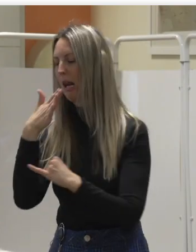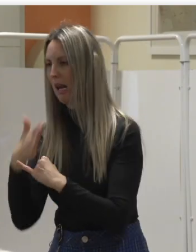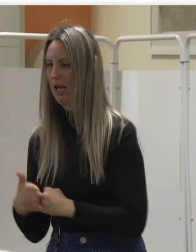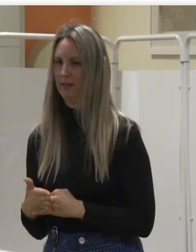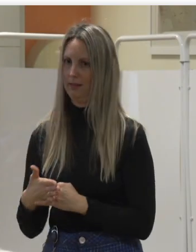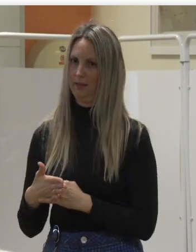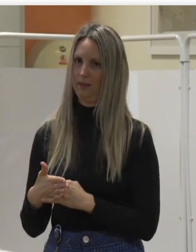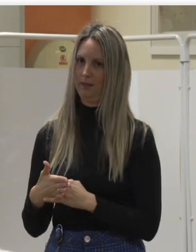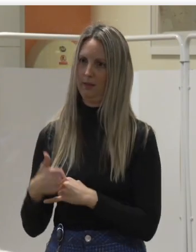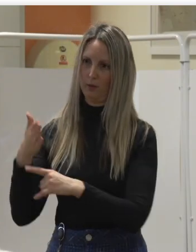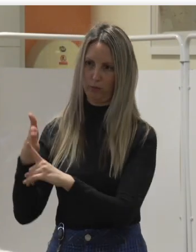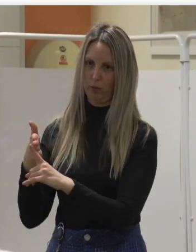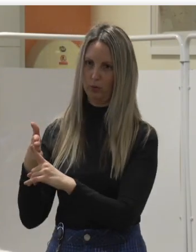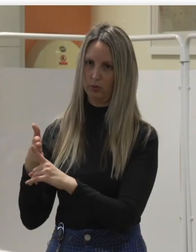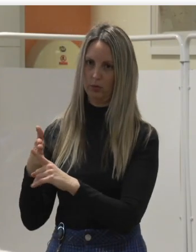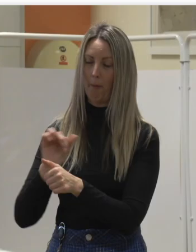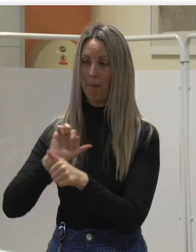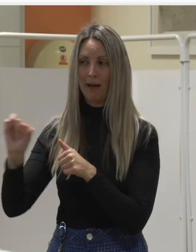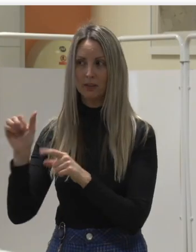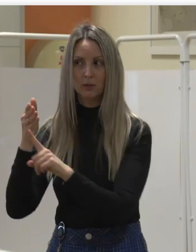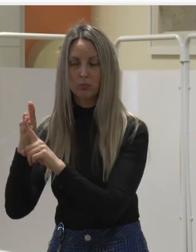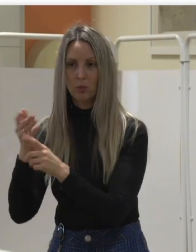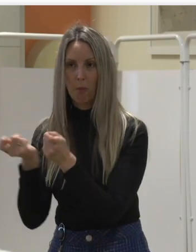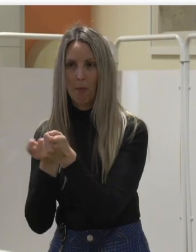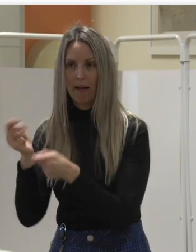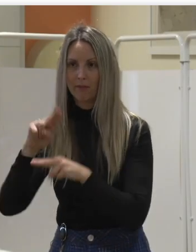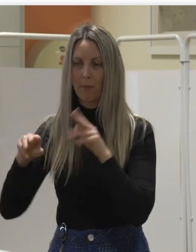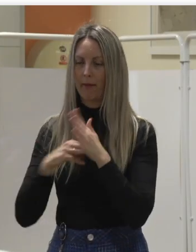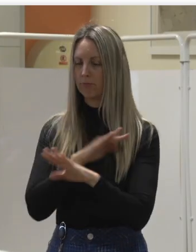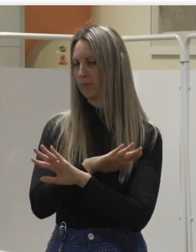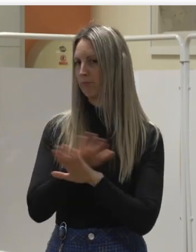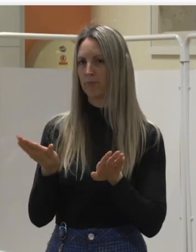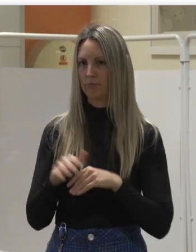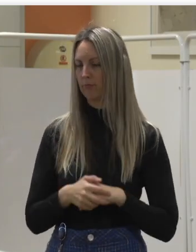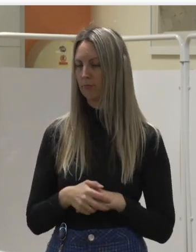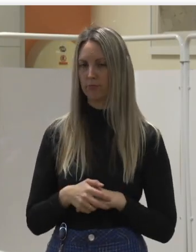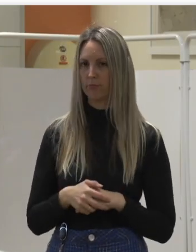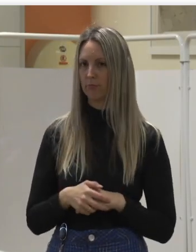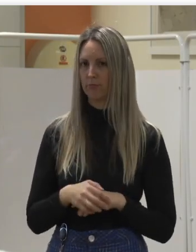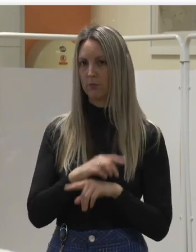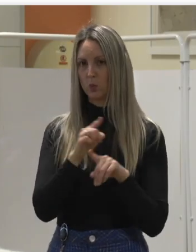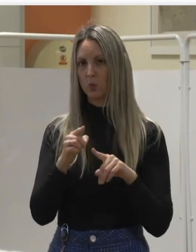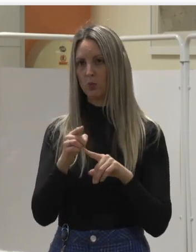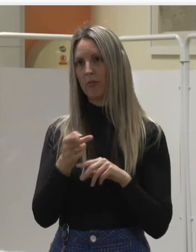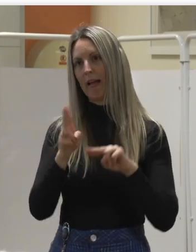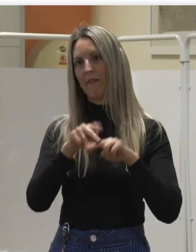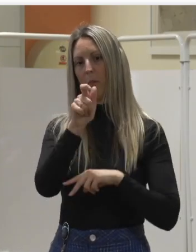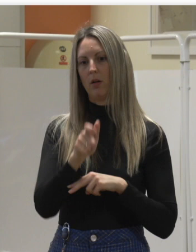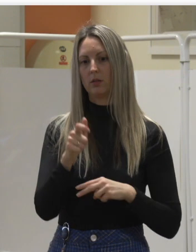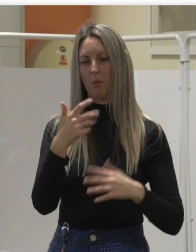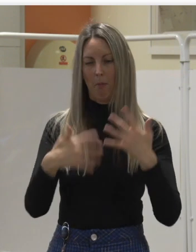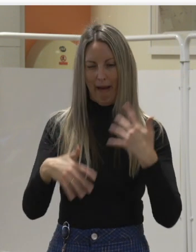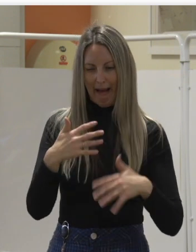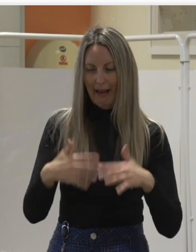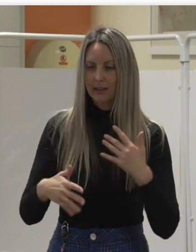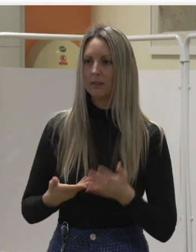the best approach to manage the fibromyalgia. If somebody is in a lot of pain, it may be a temporary measure to help to go